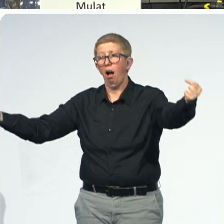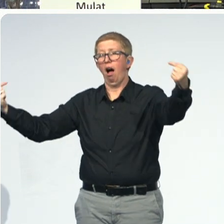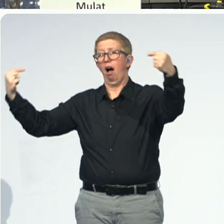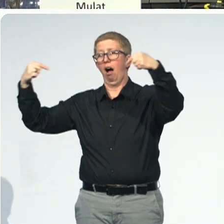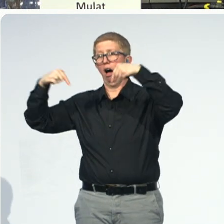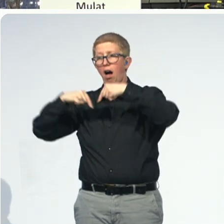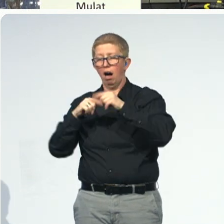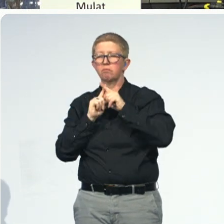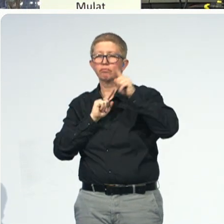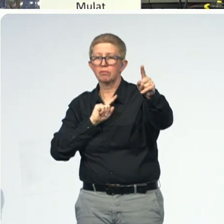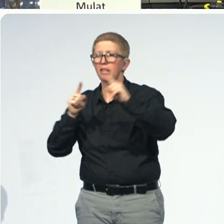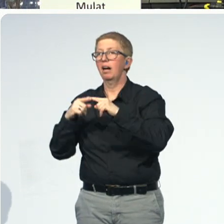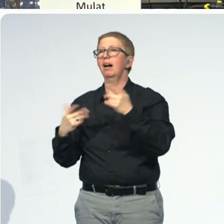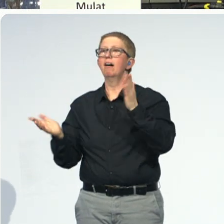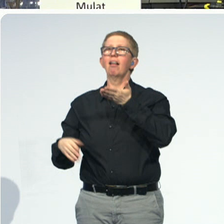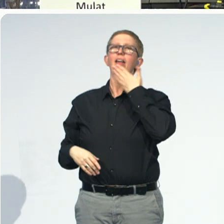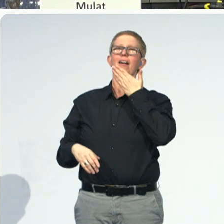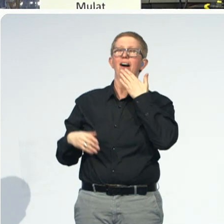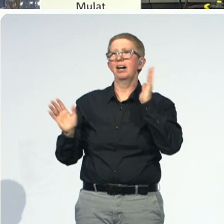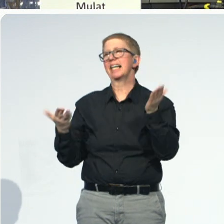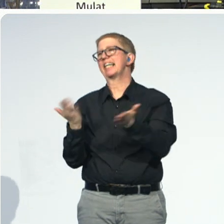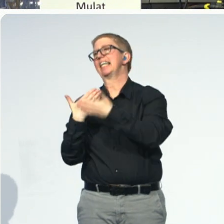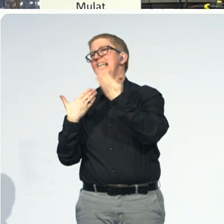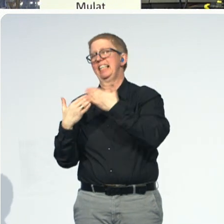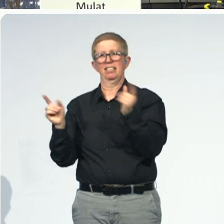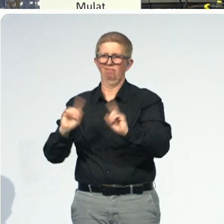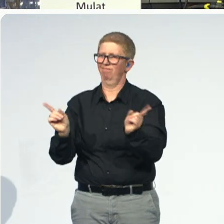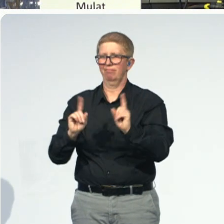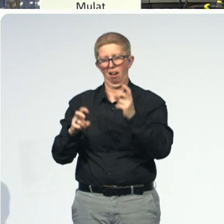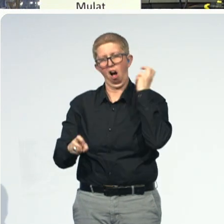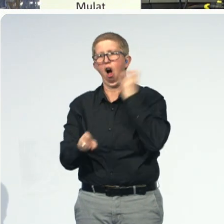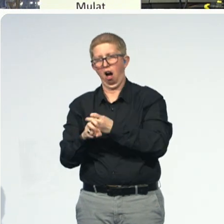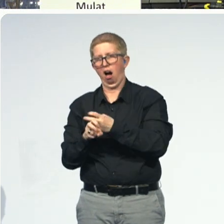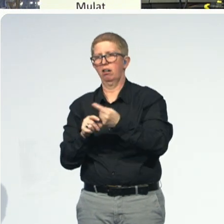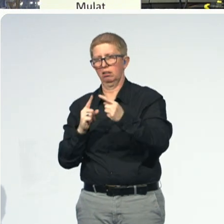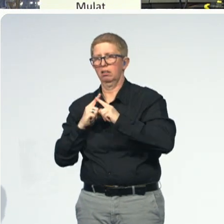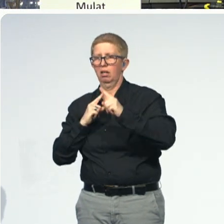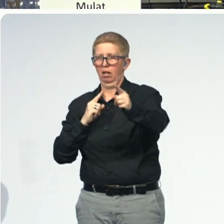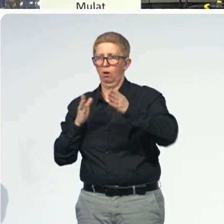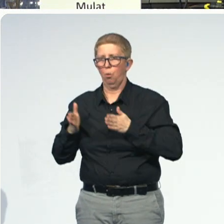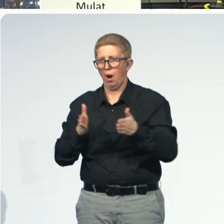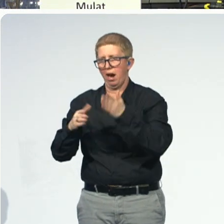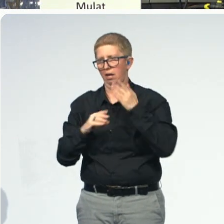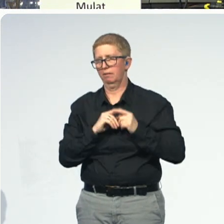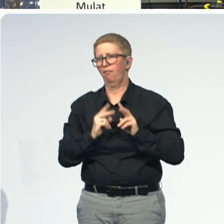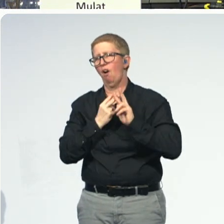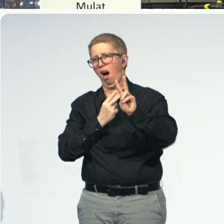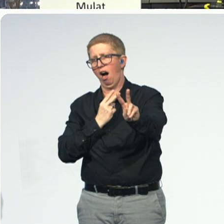In Ethiopia, one of the big challenge is that lack of educational